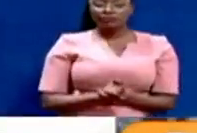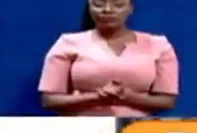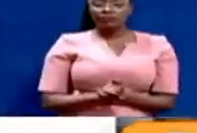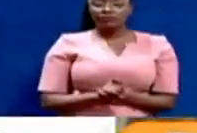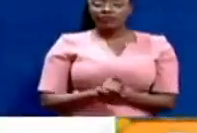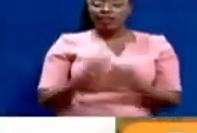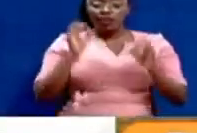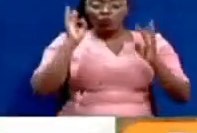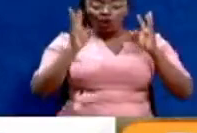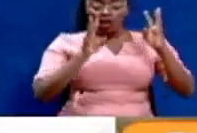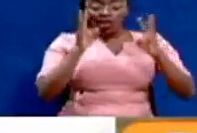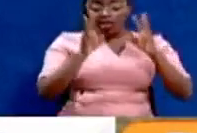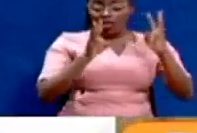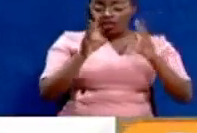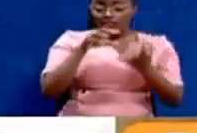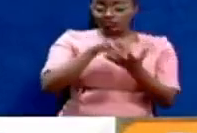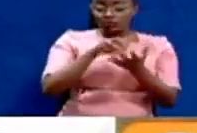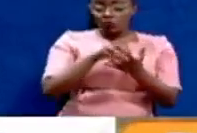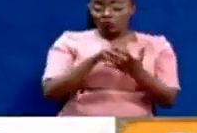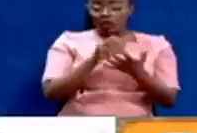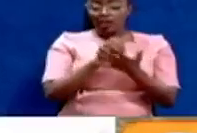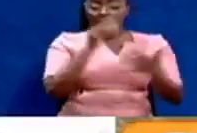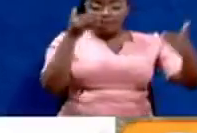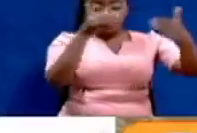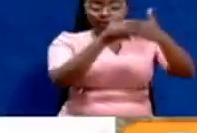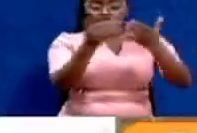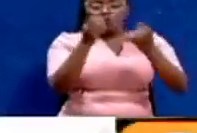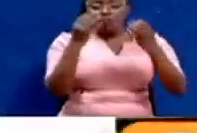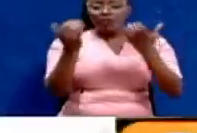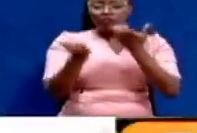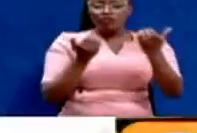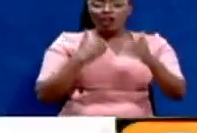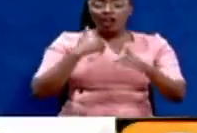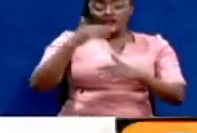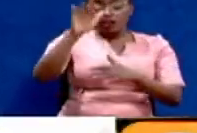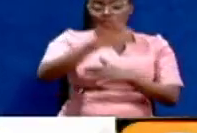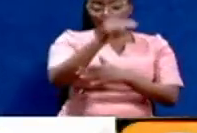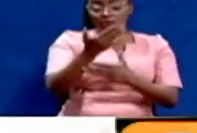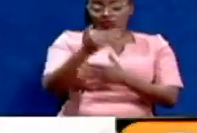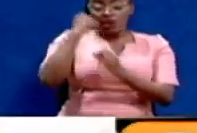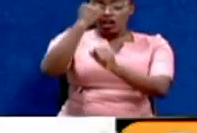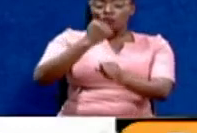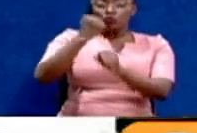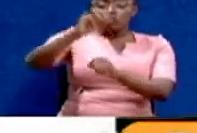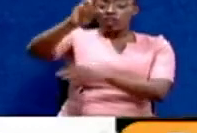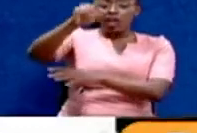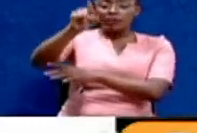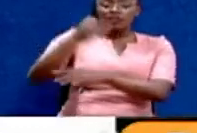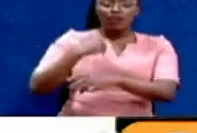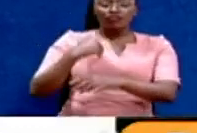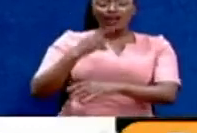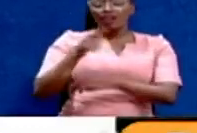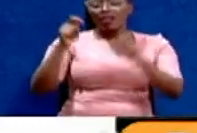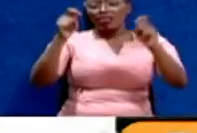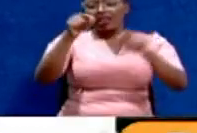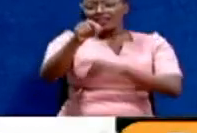The worrying situation and impact of the ban on thousands of traders has also found its way to Parliament. Kamukunji MP Yusuf Hassan protested the